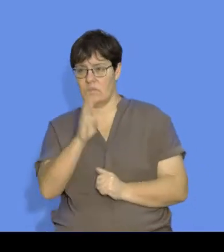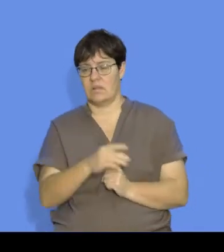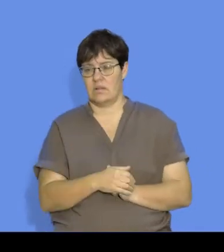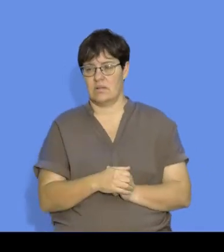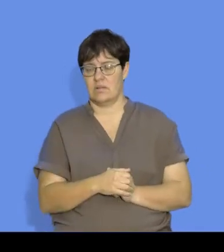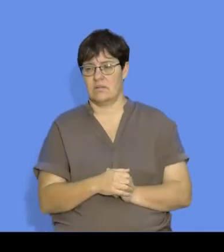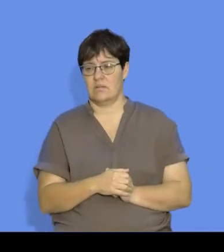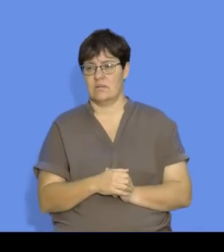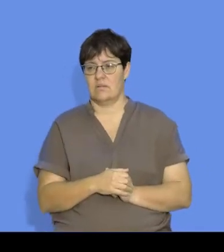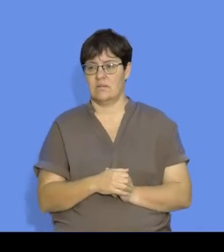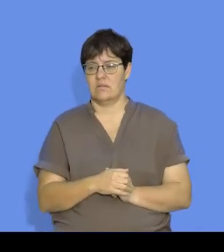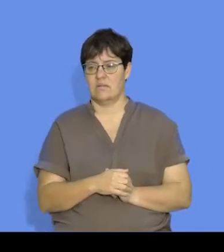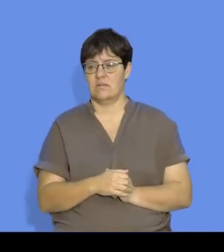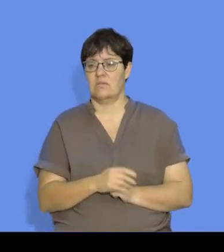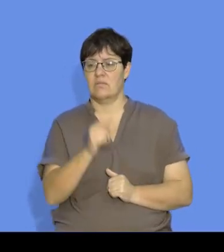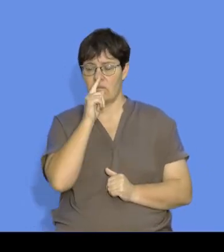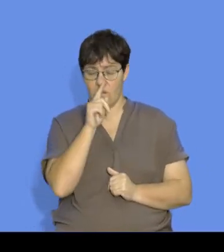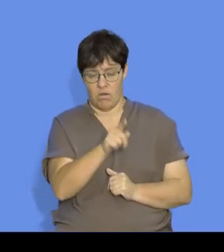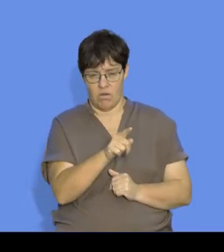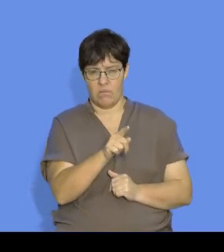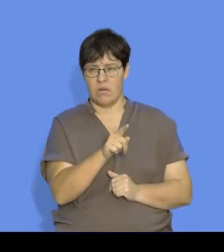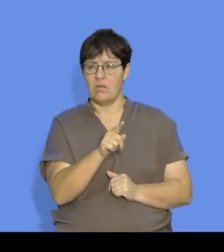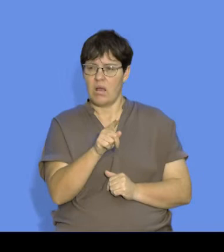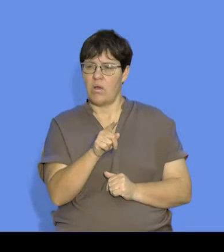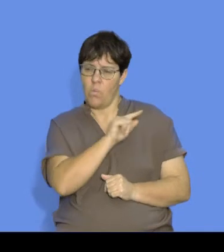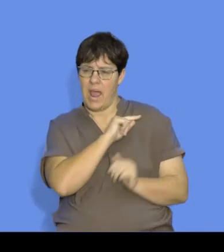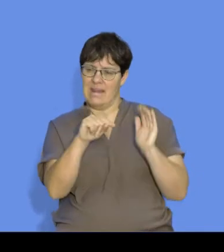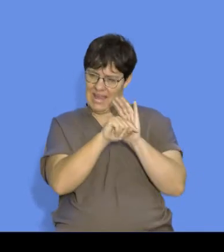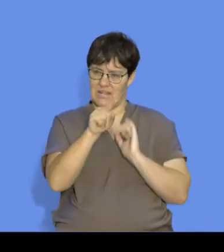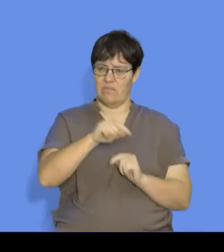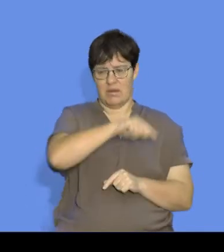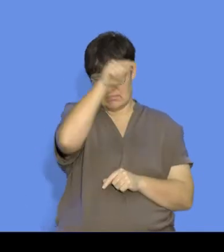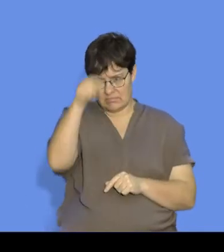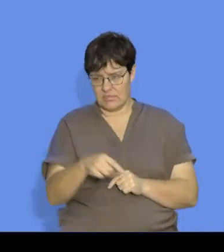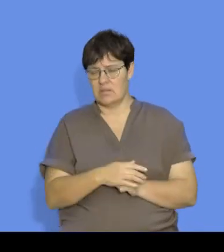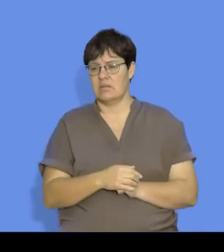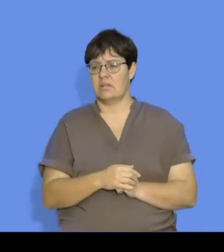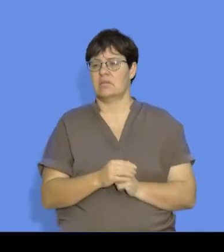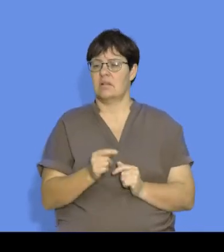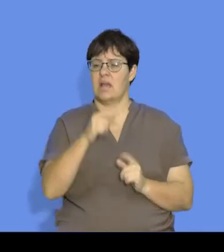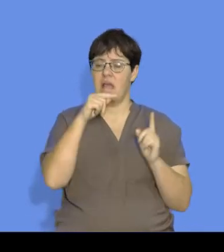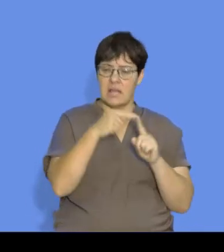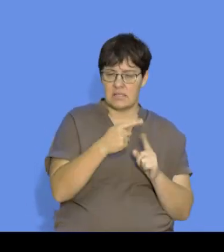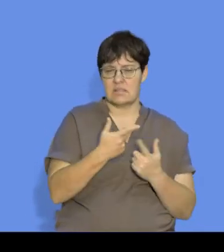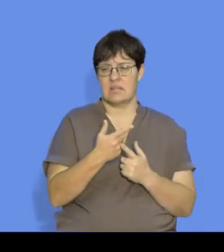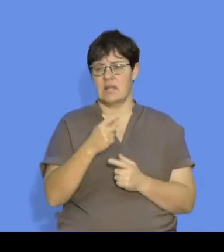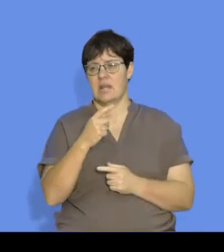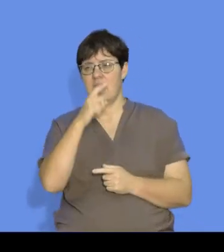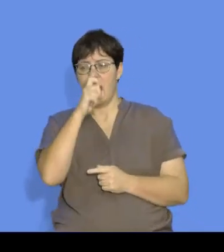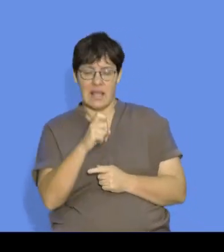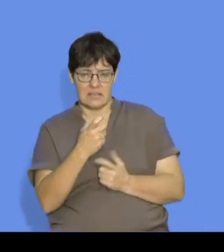like this, right? And then you can always just look at what are the intercepts with the axis and what are